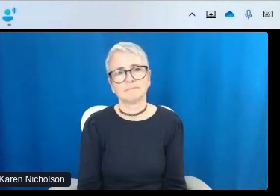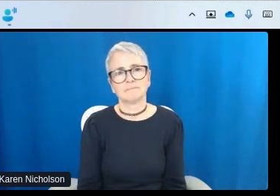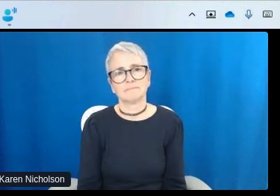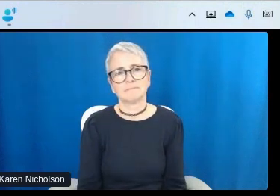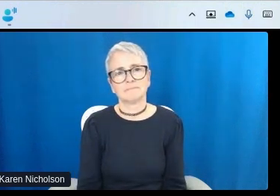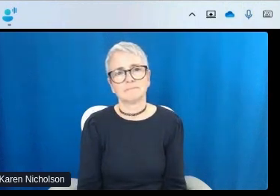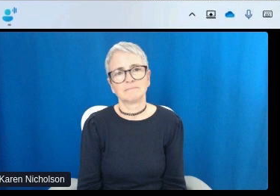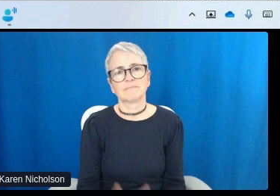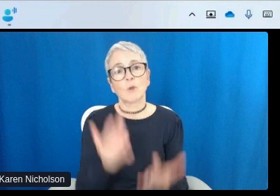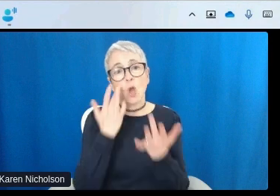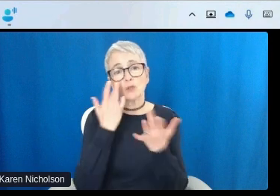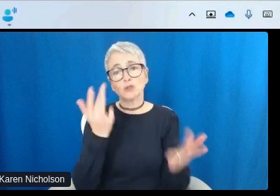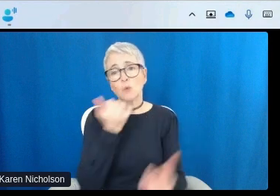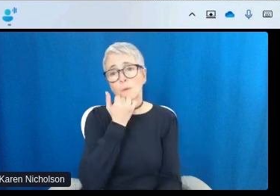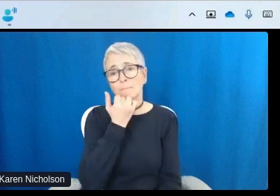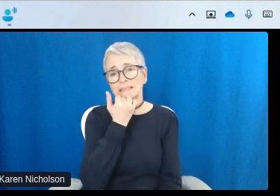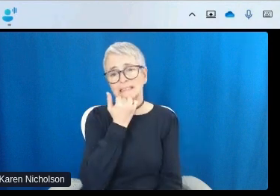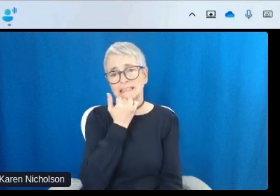Show numbers.